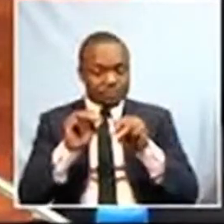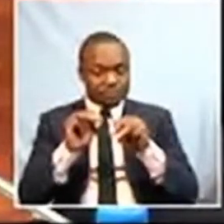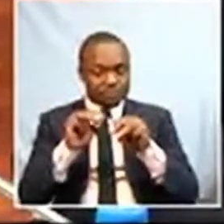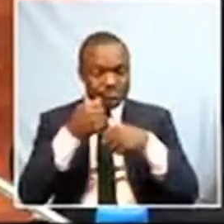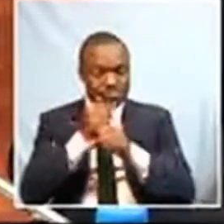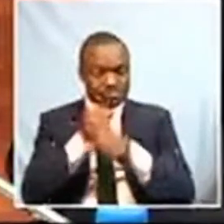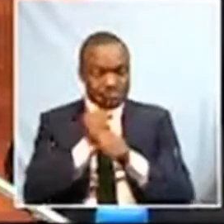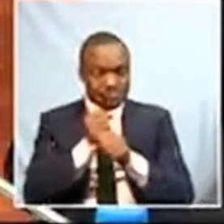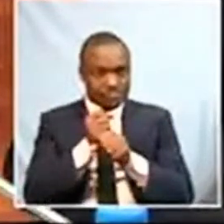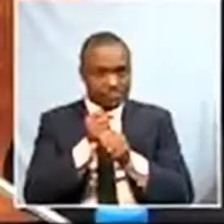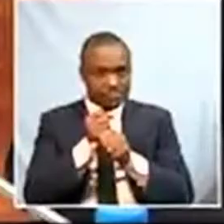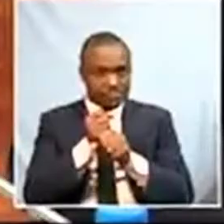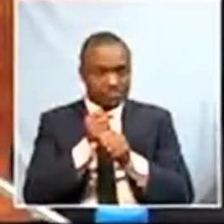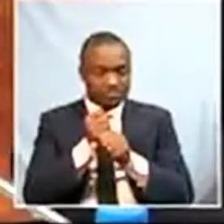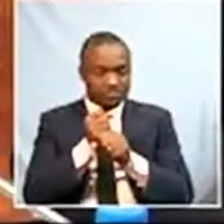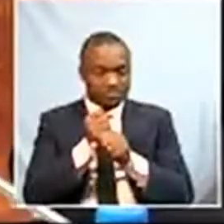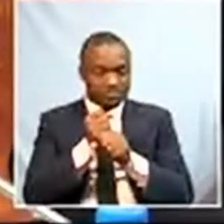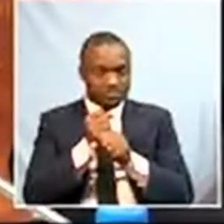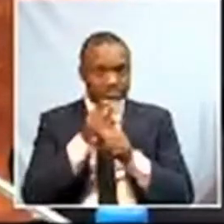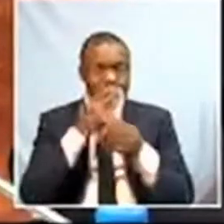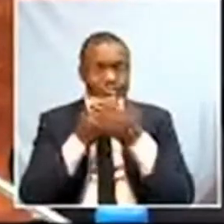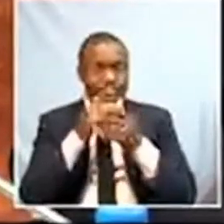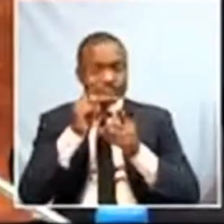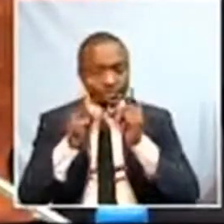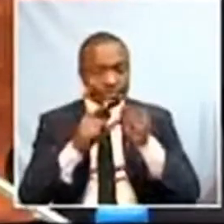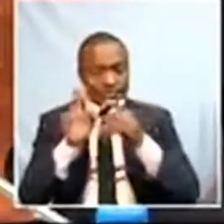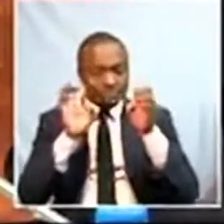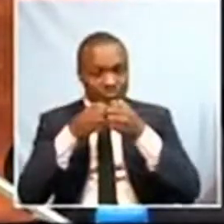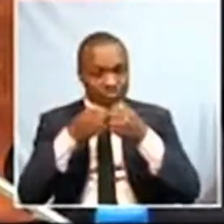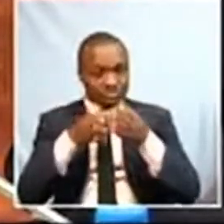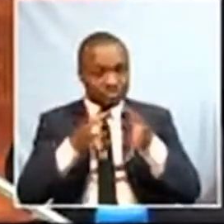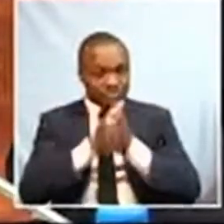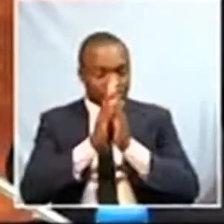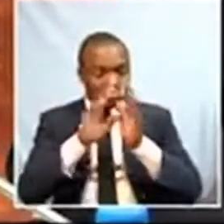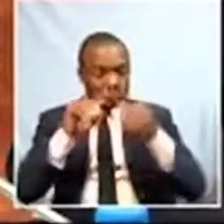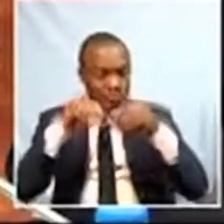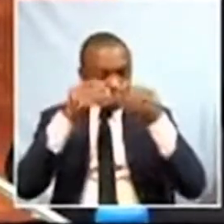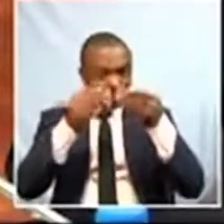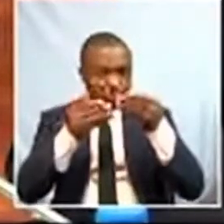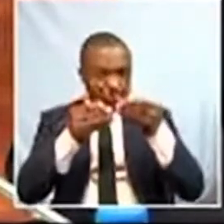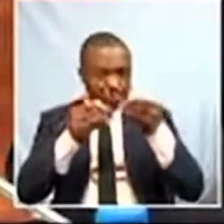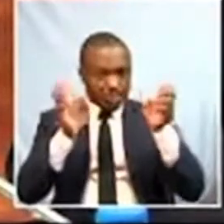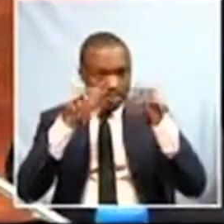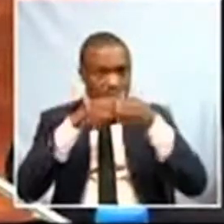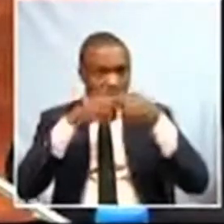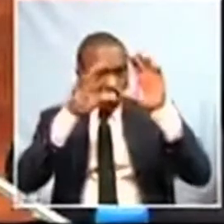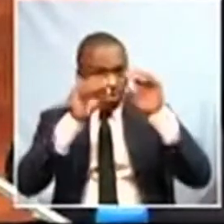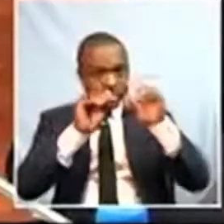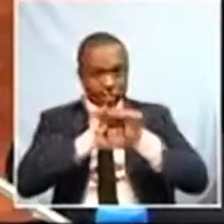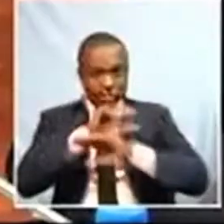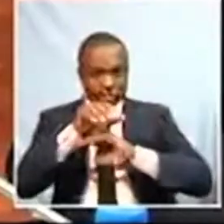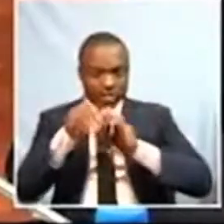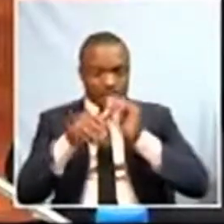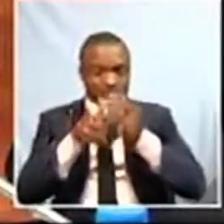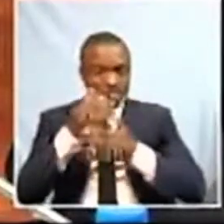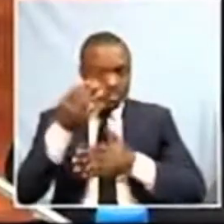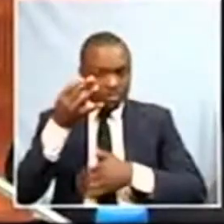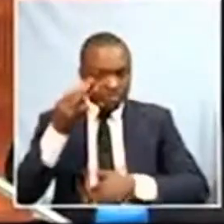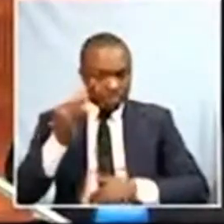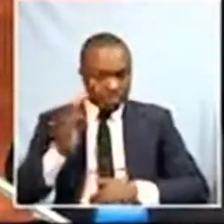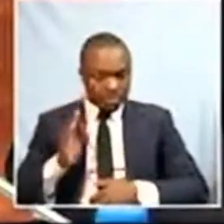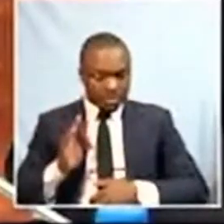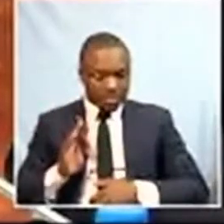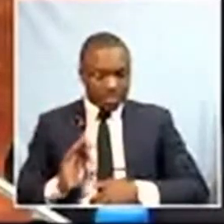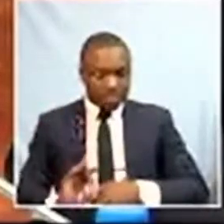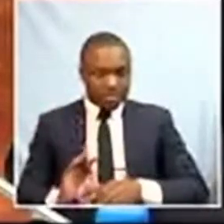new validation process where the bank is requested to authenticate bank accounts on behalf of all beneficiaries to avoid